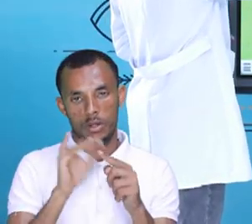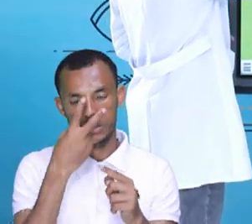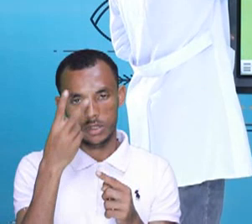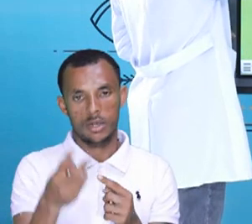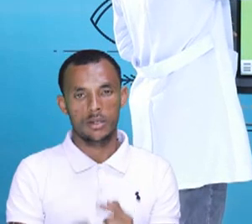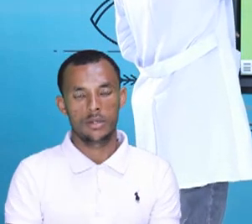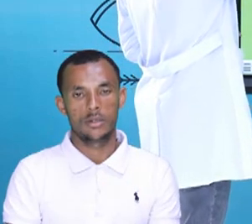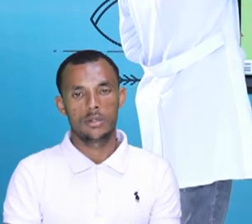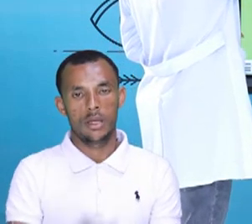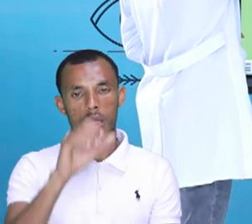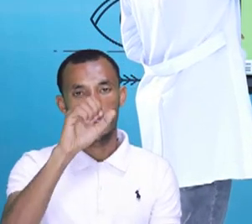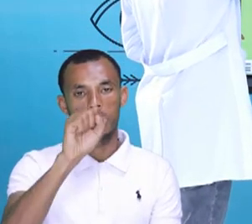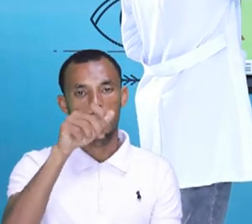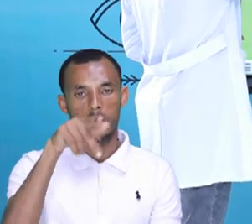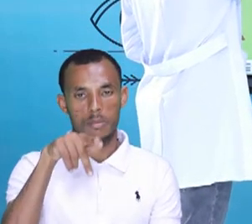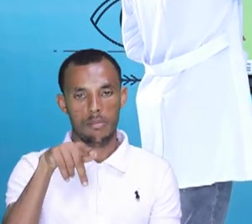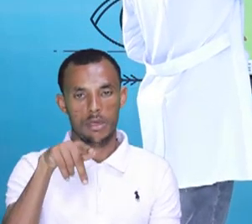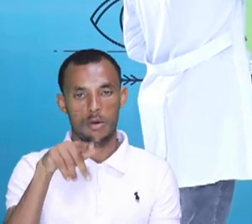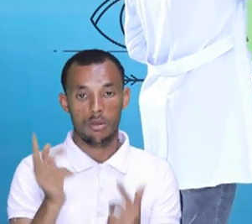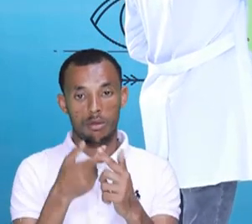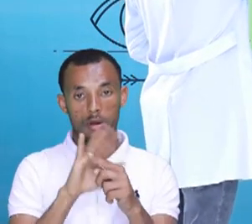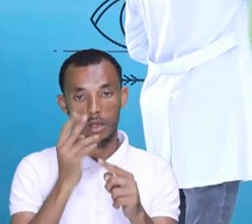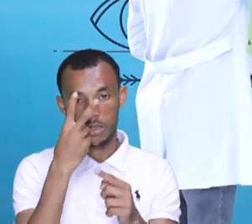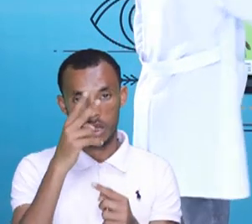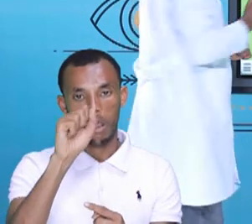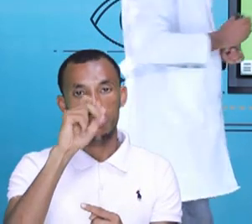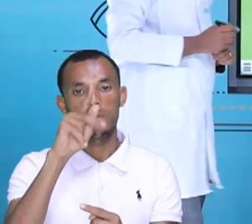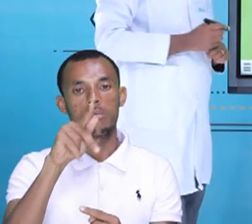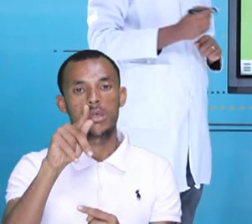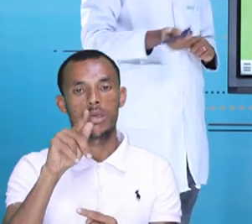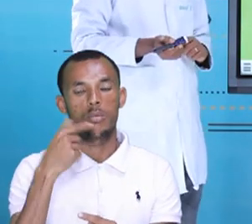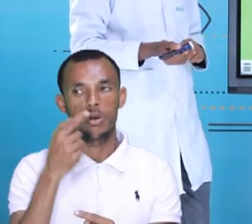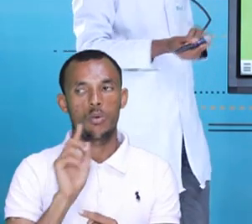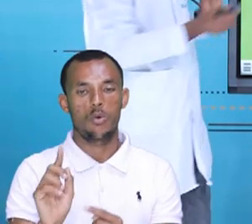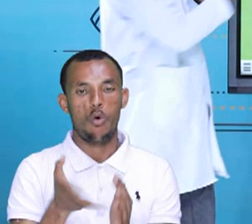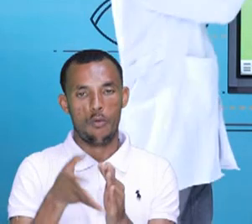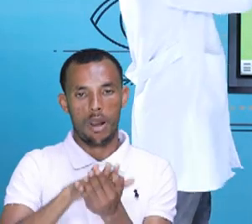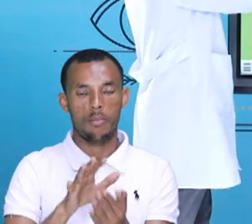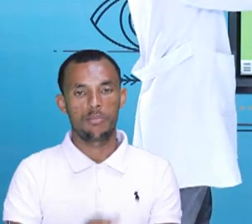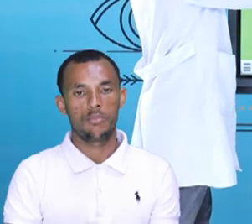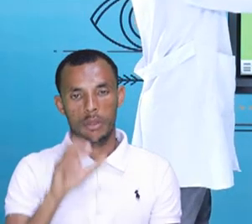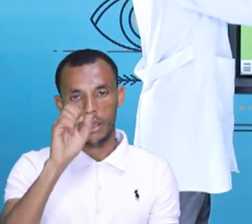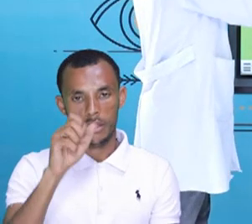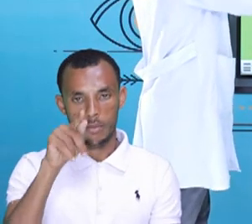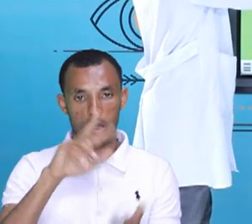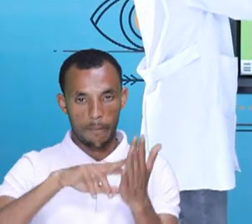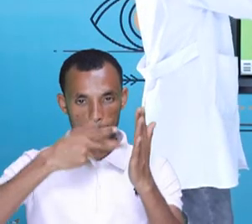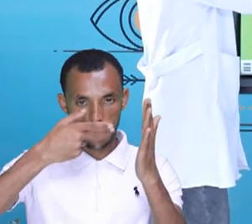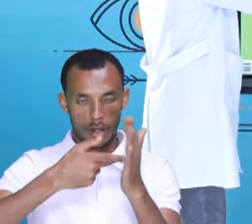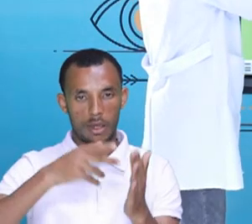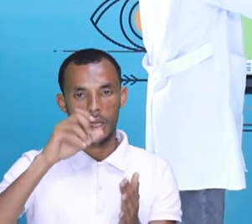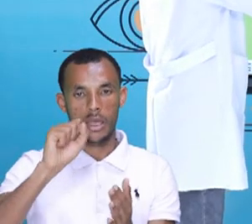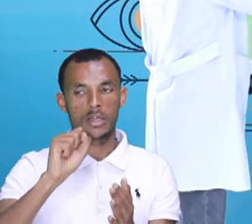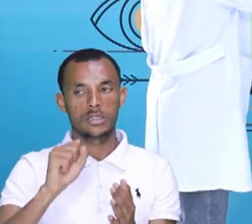or the second one, is SP overlap. SP means S